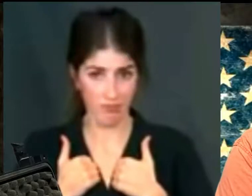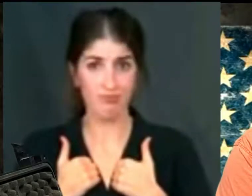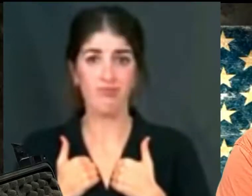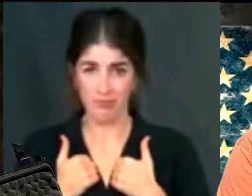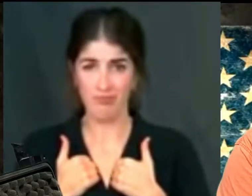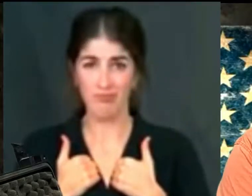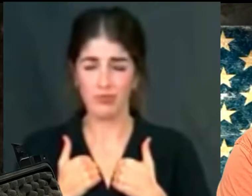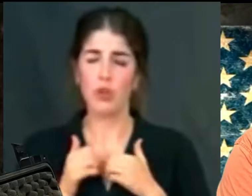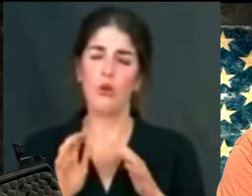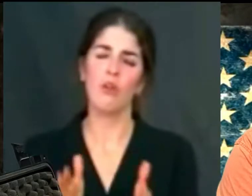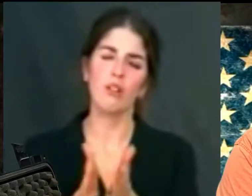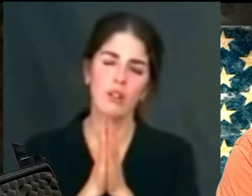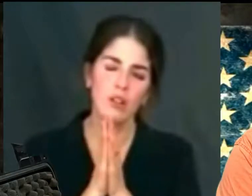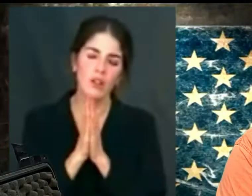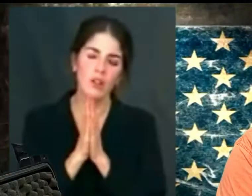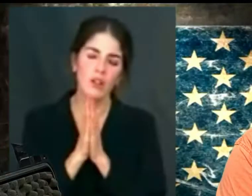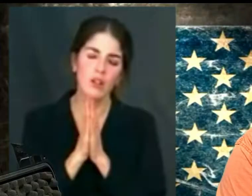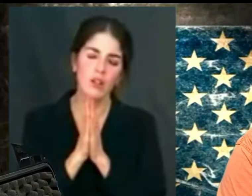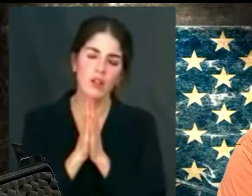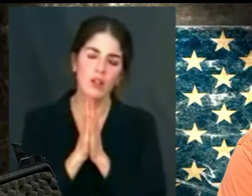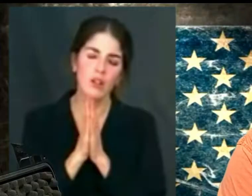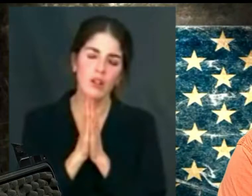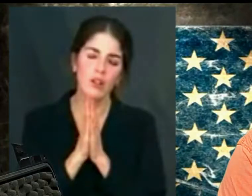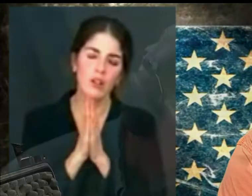get out to the range. Here we go.